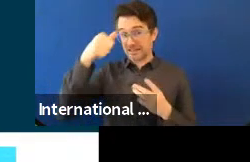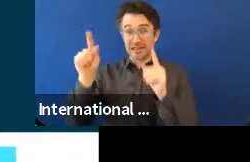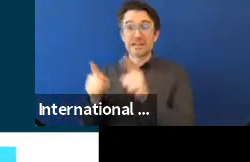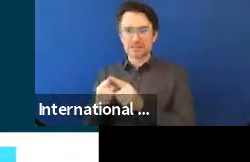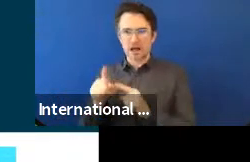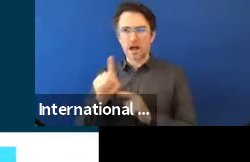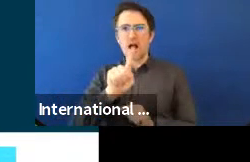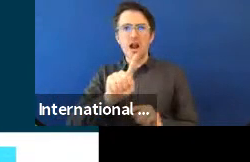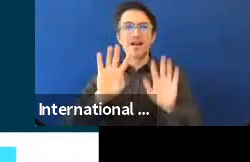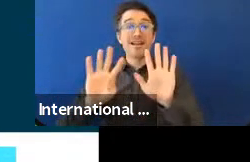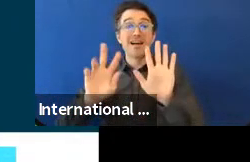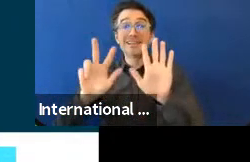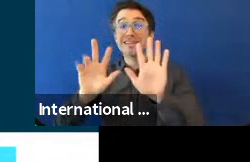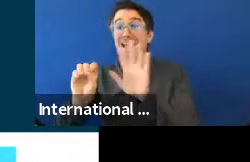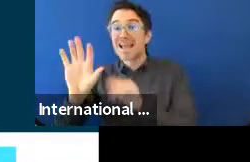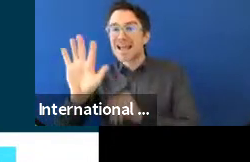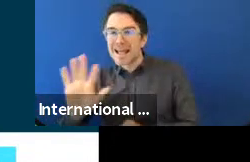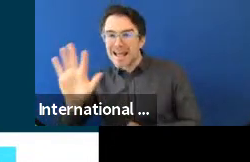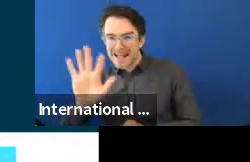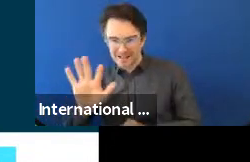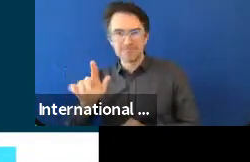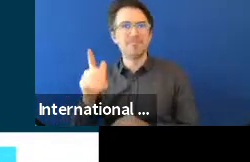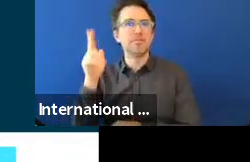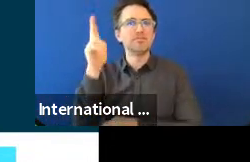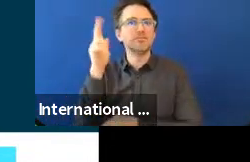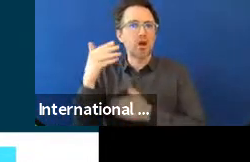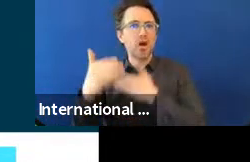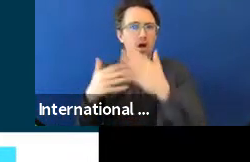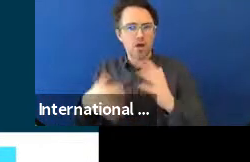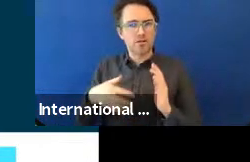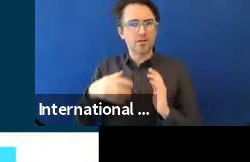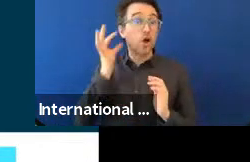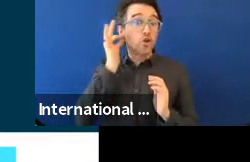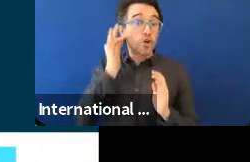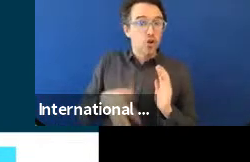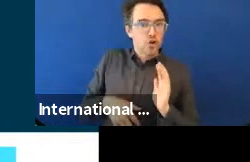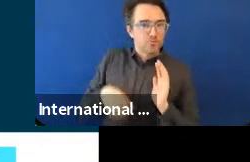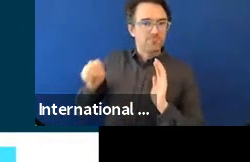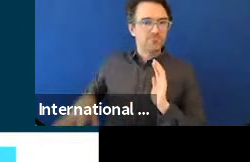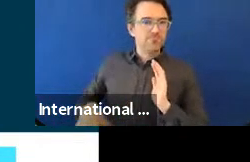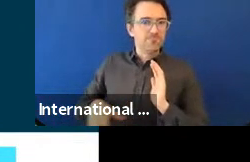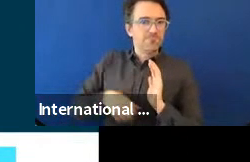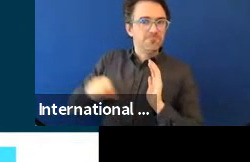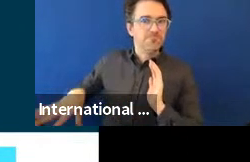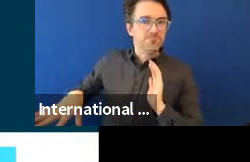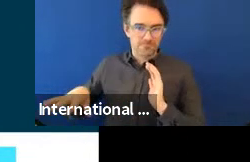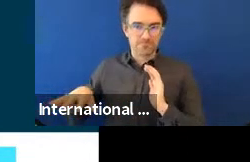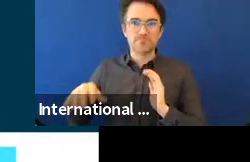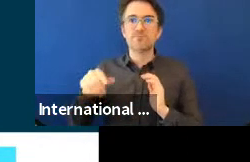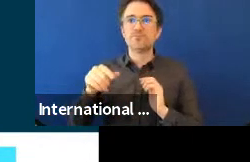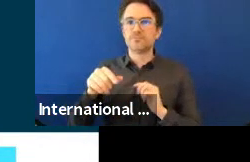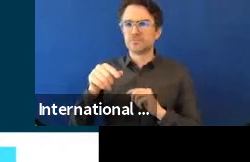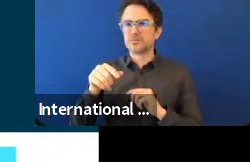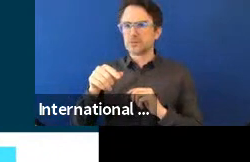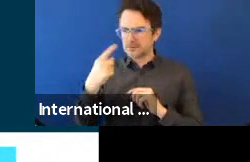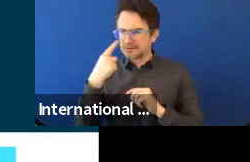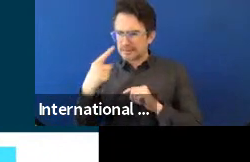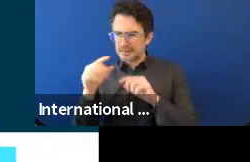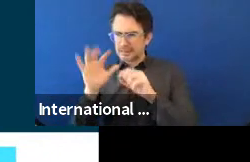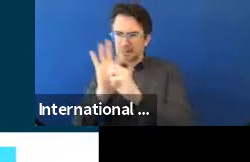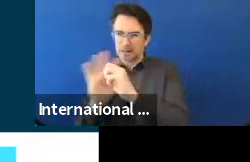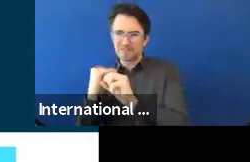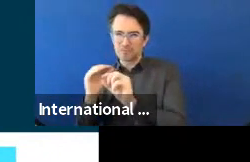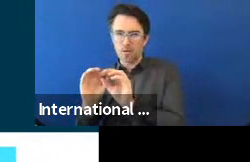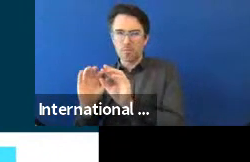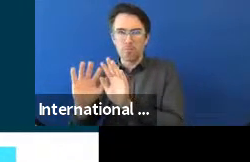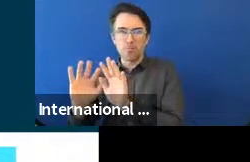GBSS, gender bias sex selection, was also became visible in Eastern Europe after the fall of the